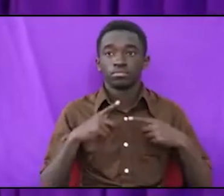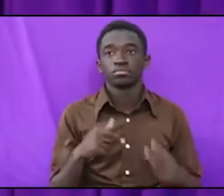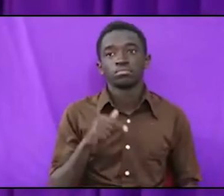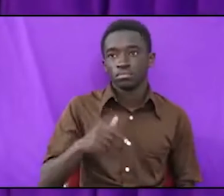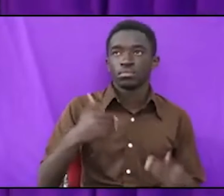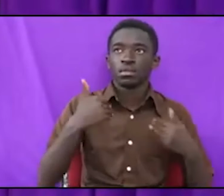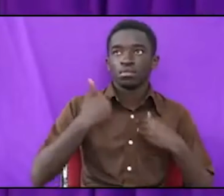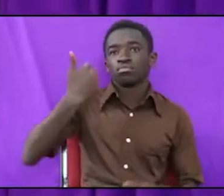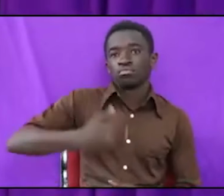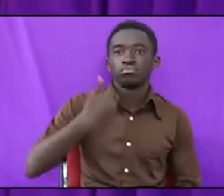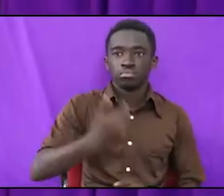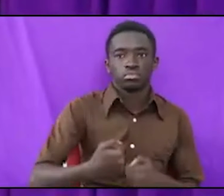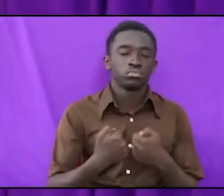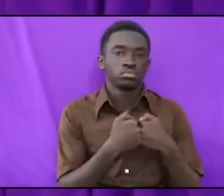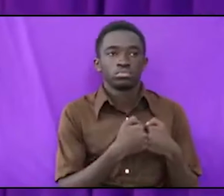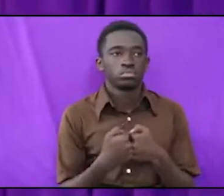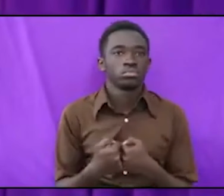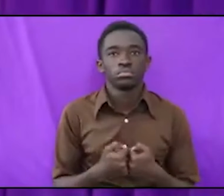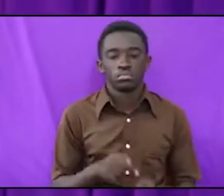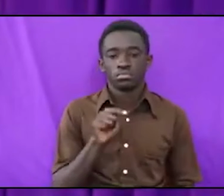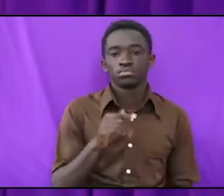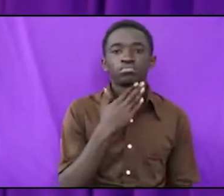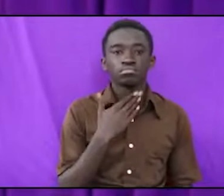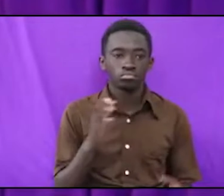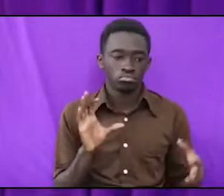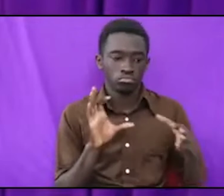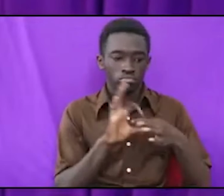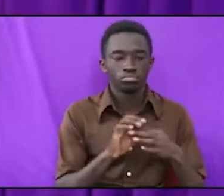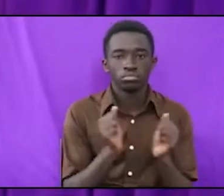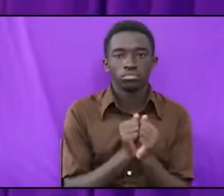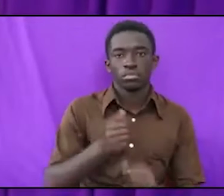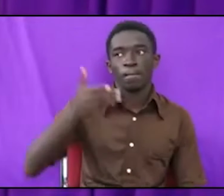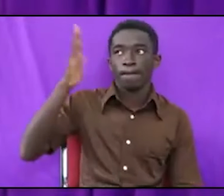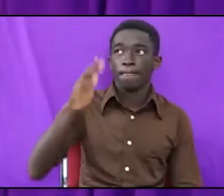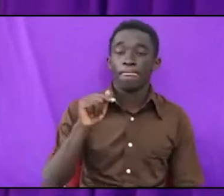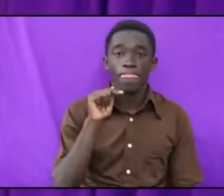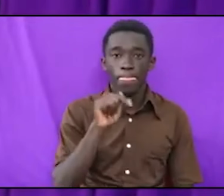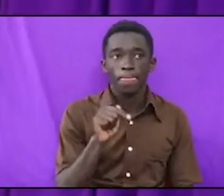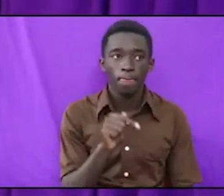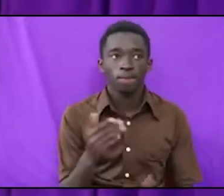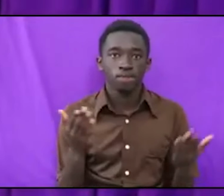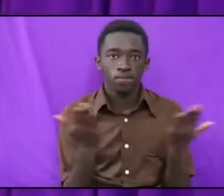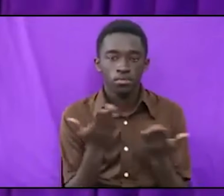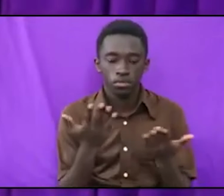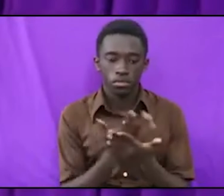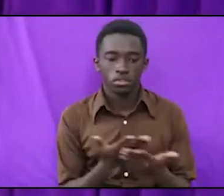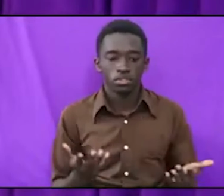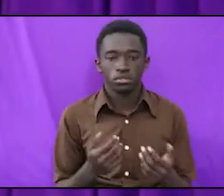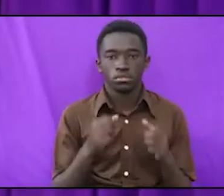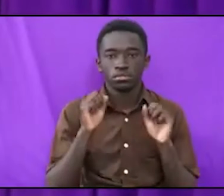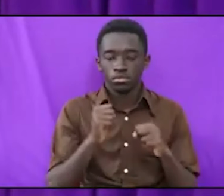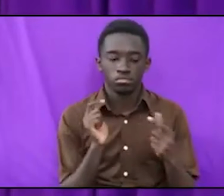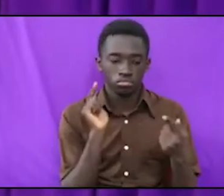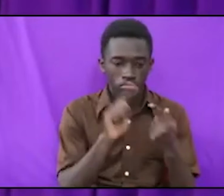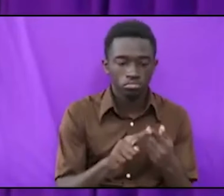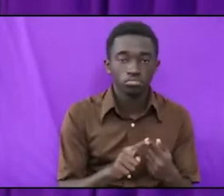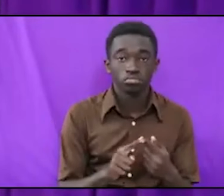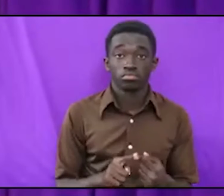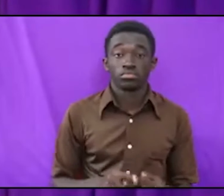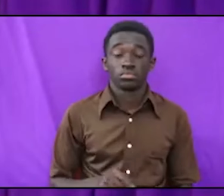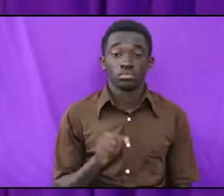come, we want to be aligned to God. That is him that we can run to. You